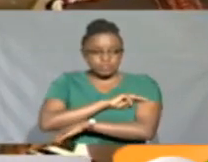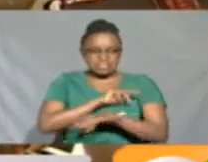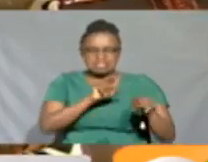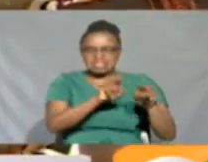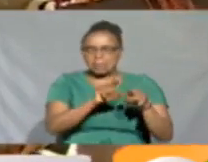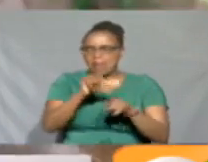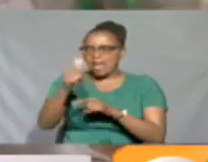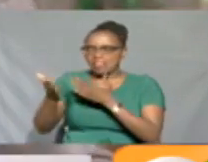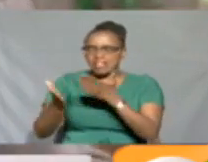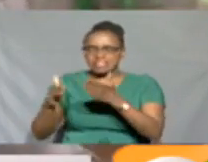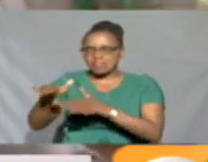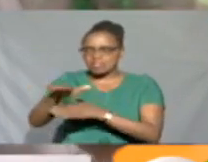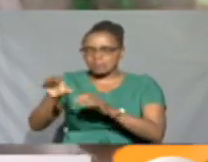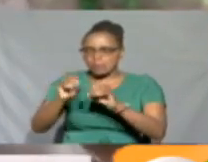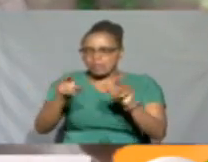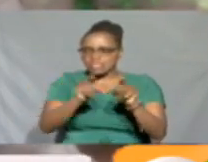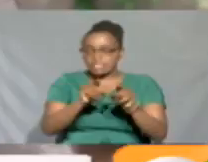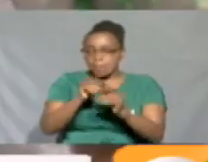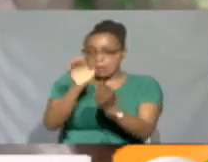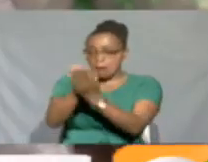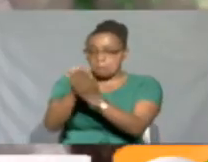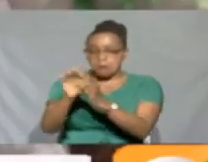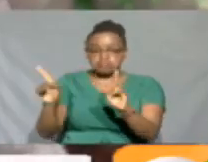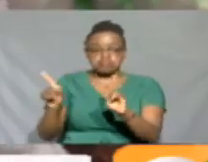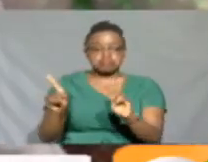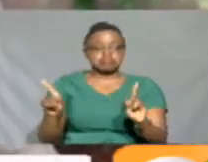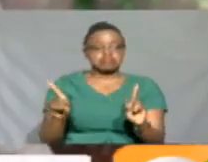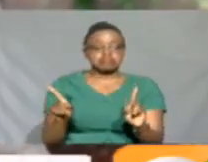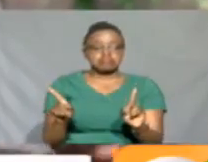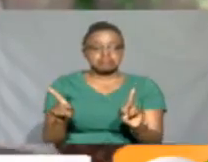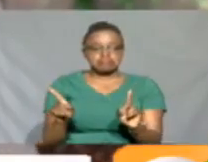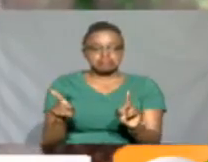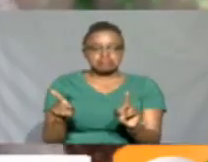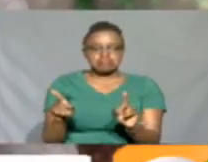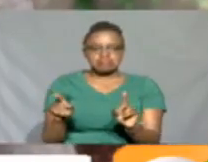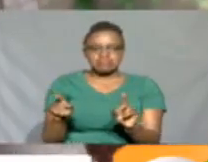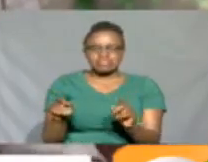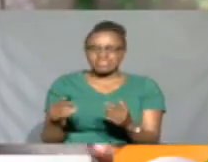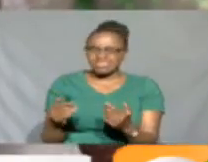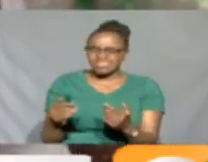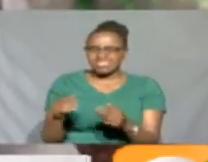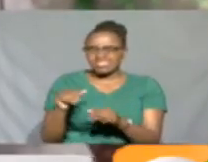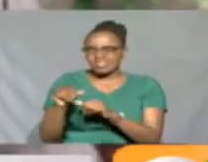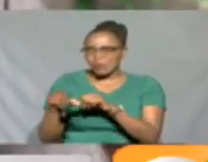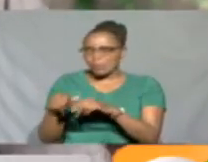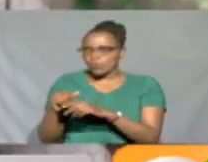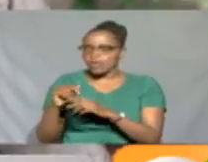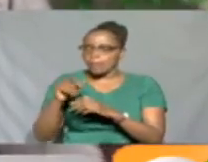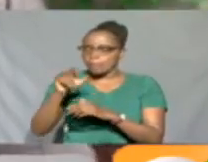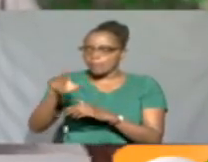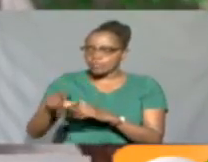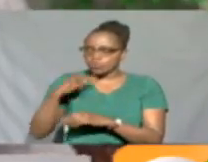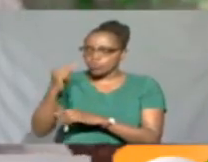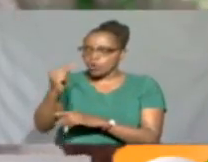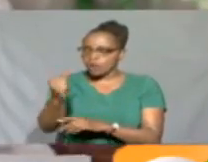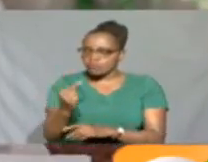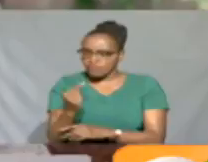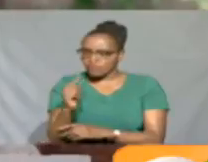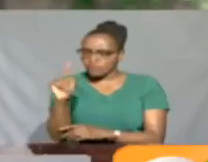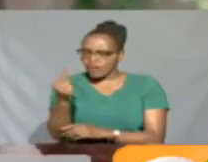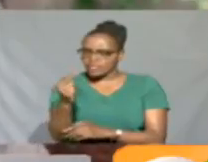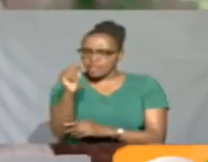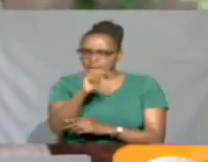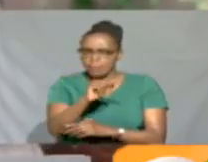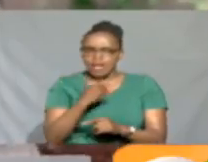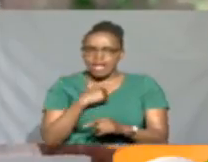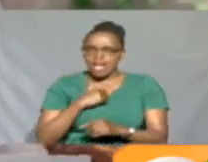any other service places like banks. It's not a matter of first come, first served. These are something